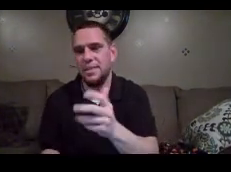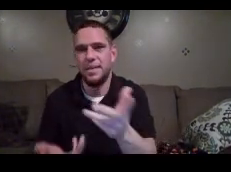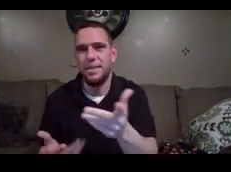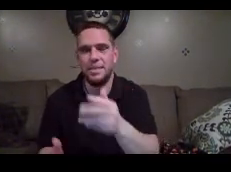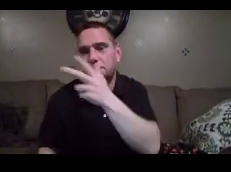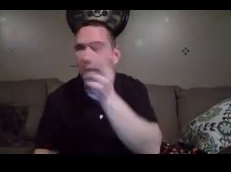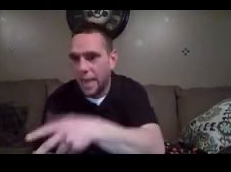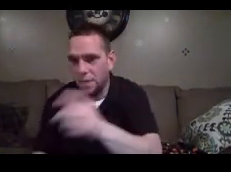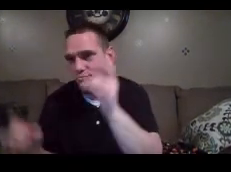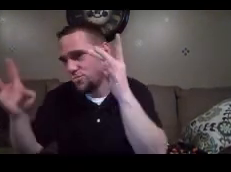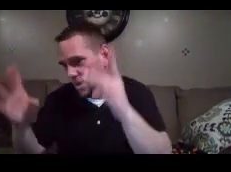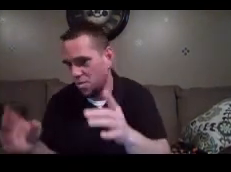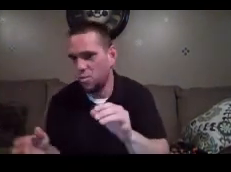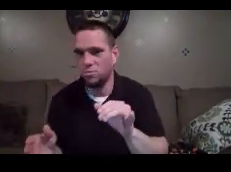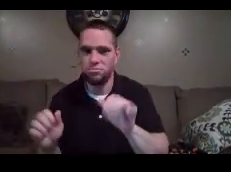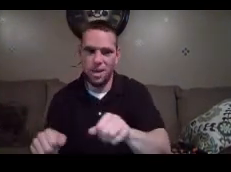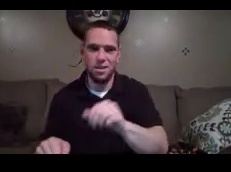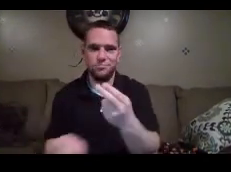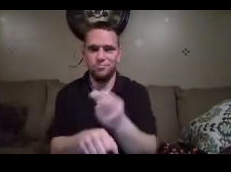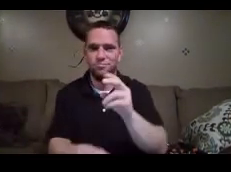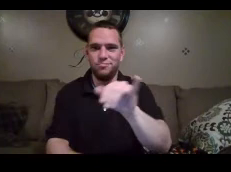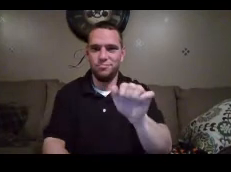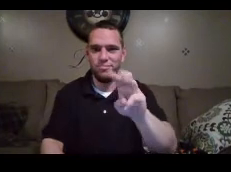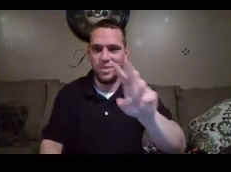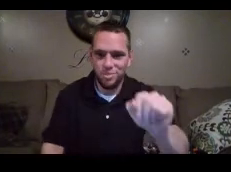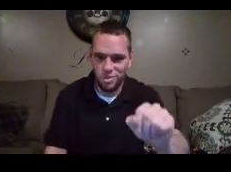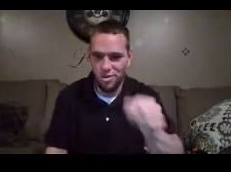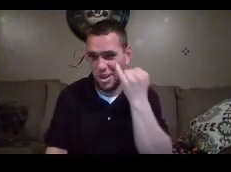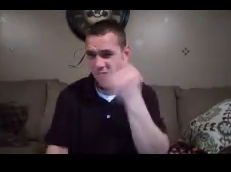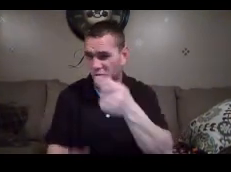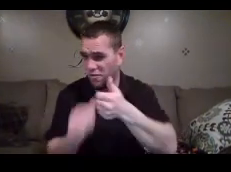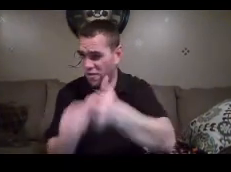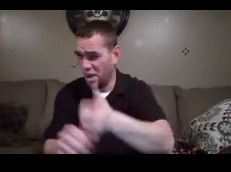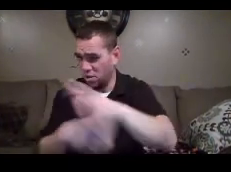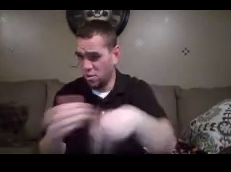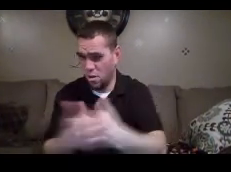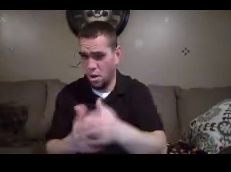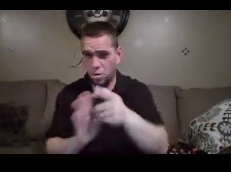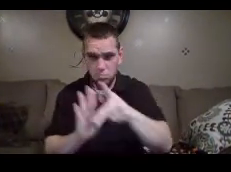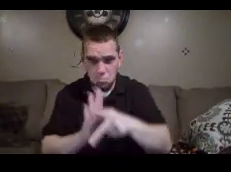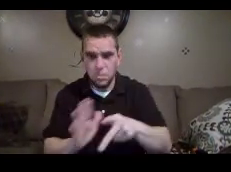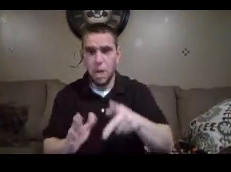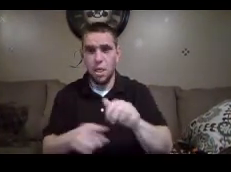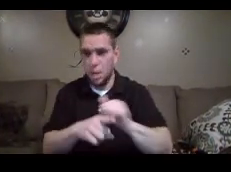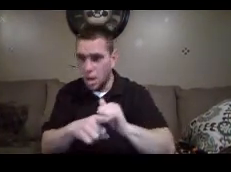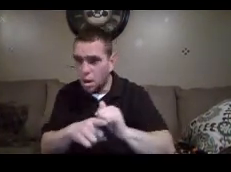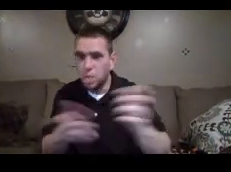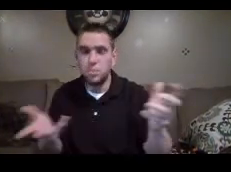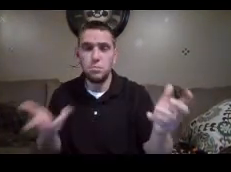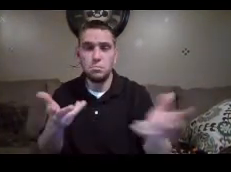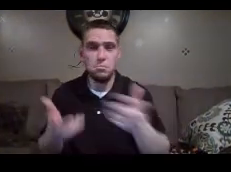if you're following all of the accessibility best practices, it should read pretty well with anything.